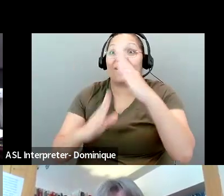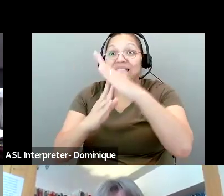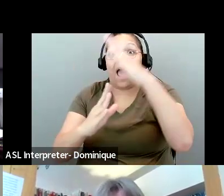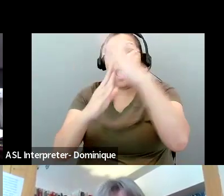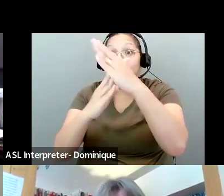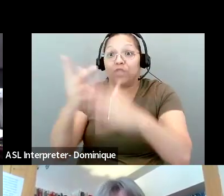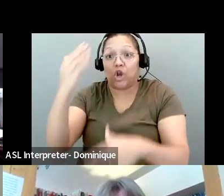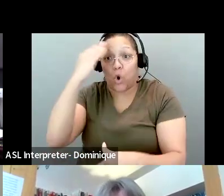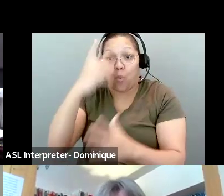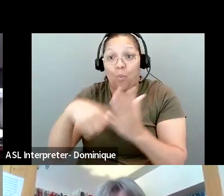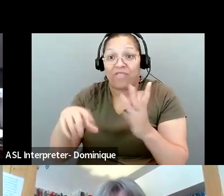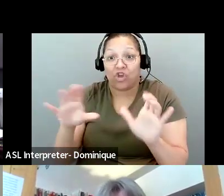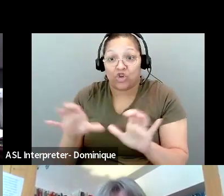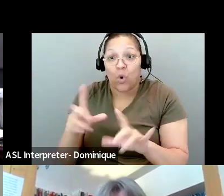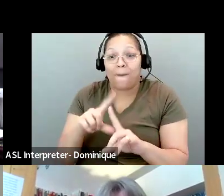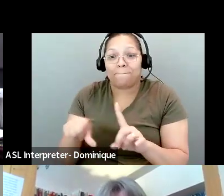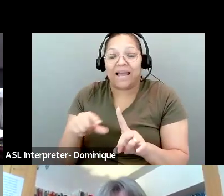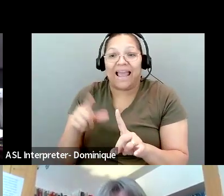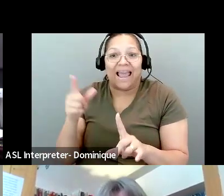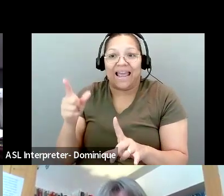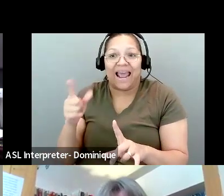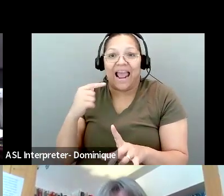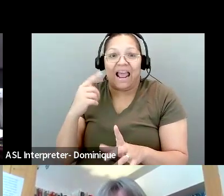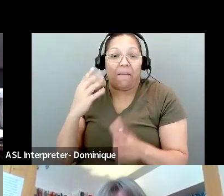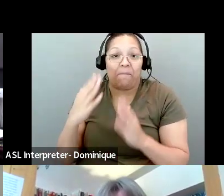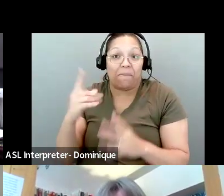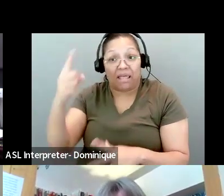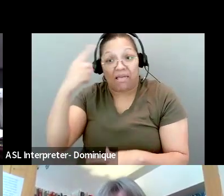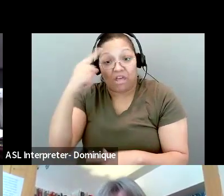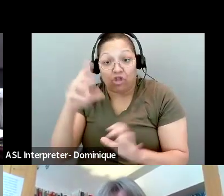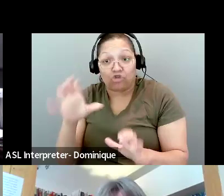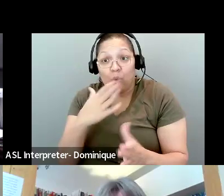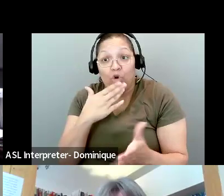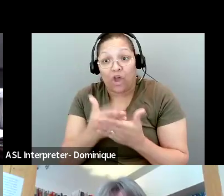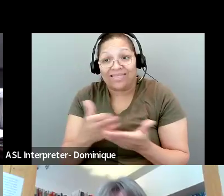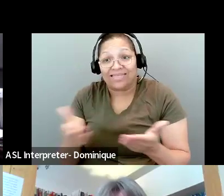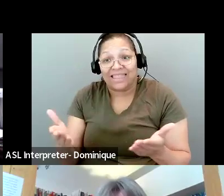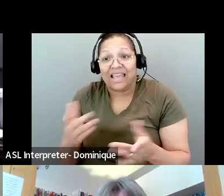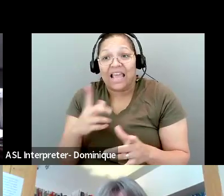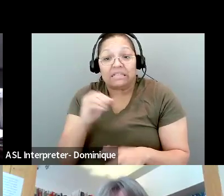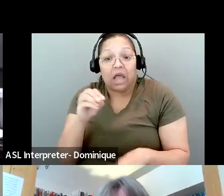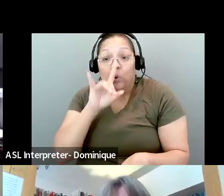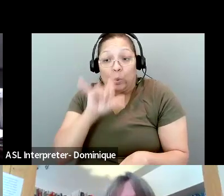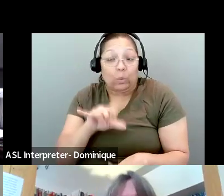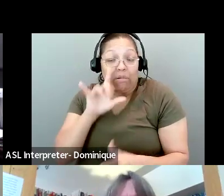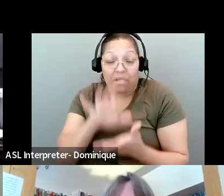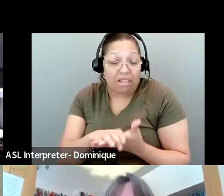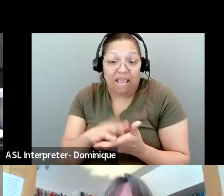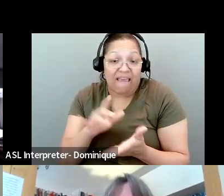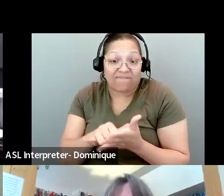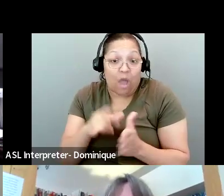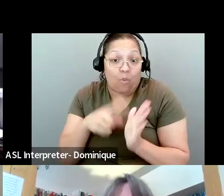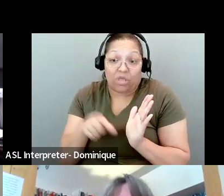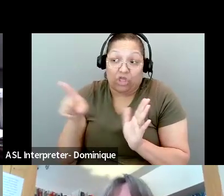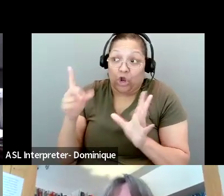doing. And I think there are a lot of people who think they're doing really good things and really believe that what they're doing